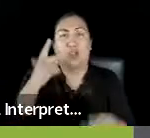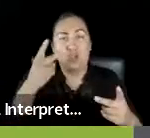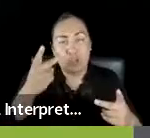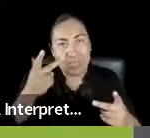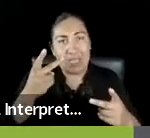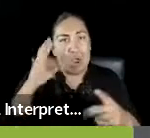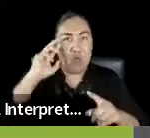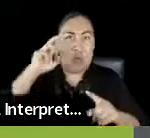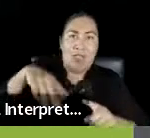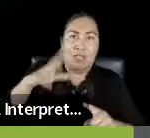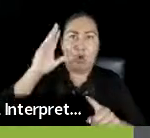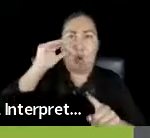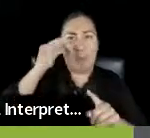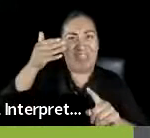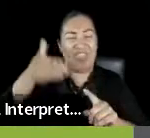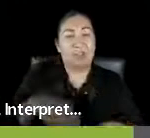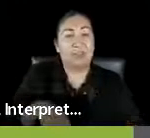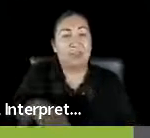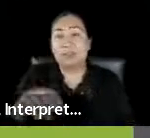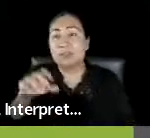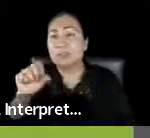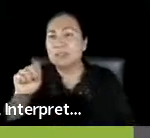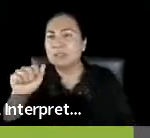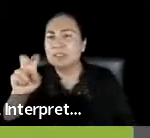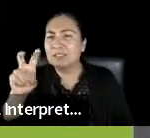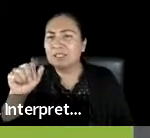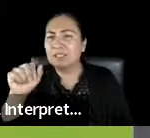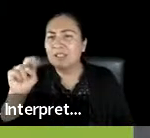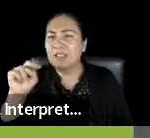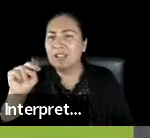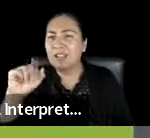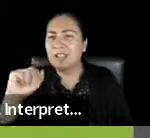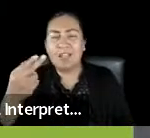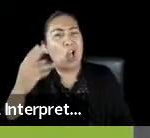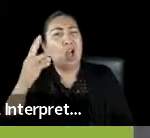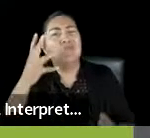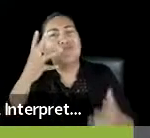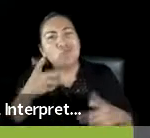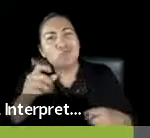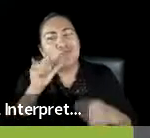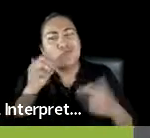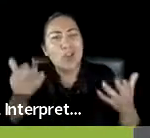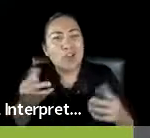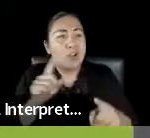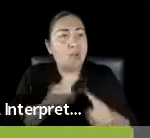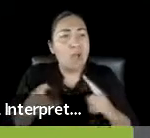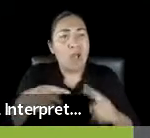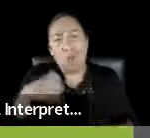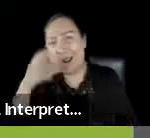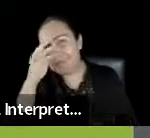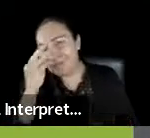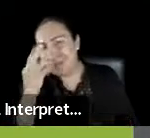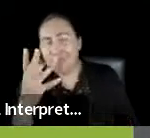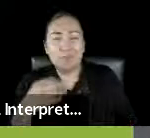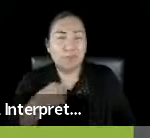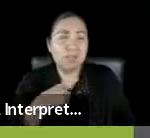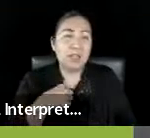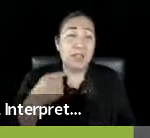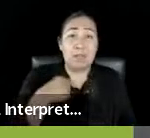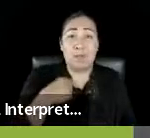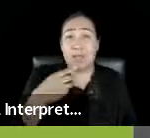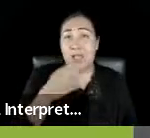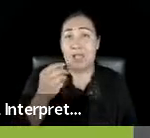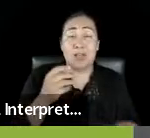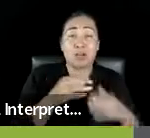On that note, Savannah, unfortunately, you weren't able to be here tonight, but I just want to send a note out to you. Just know that me and